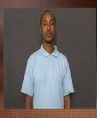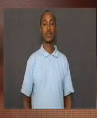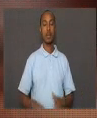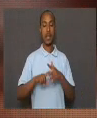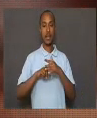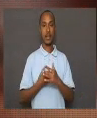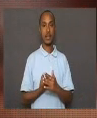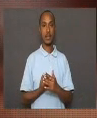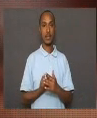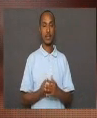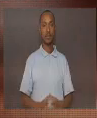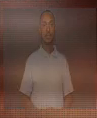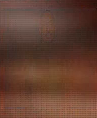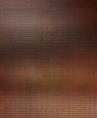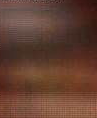Begin.